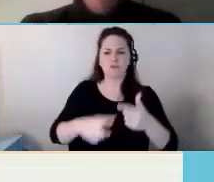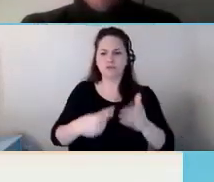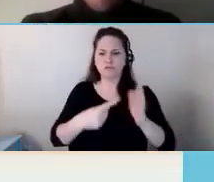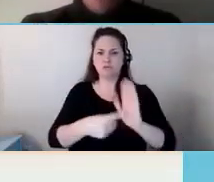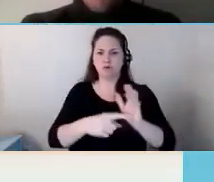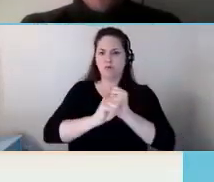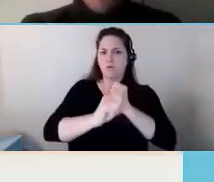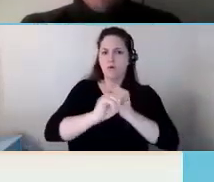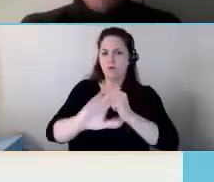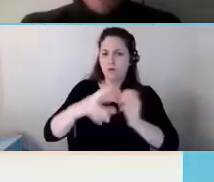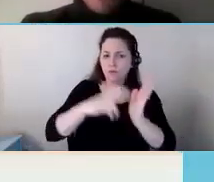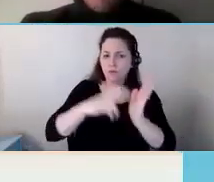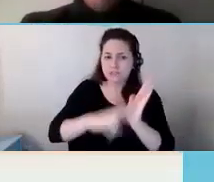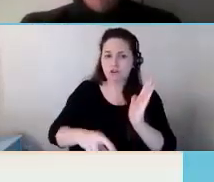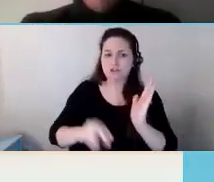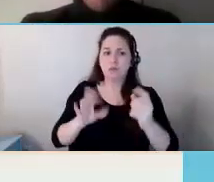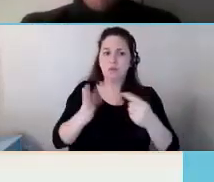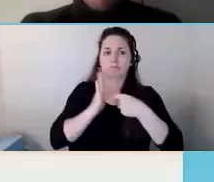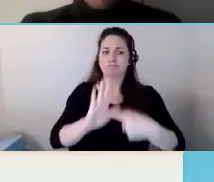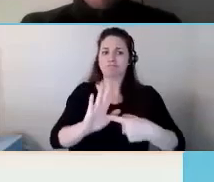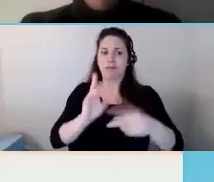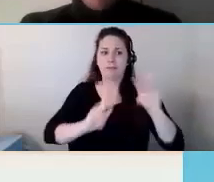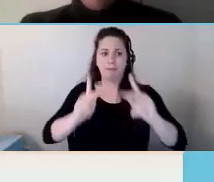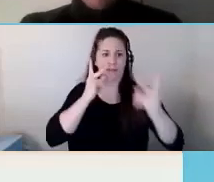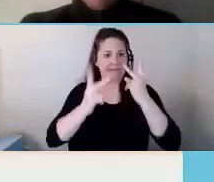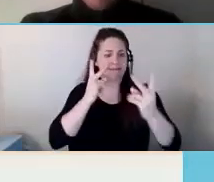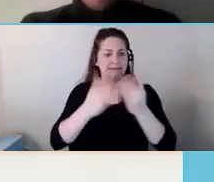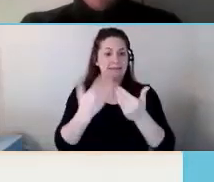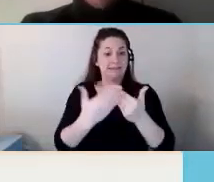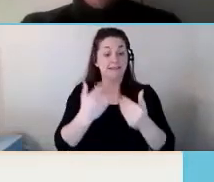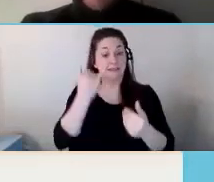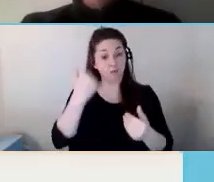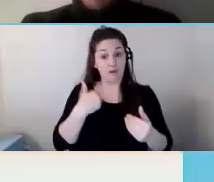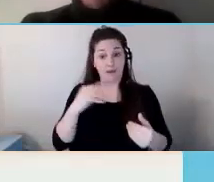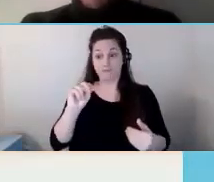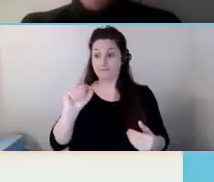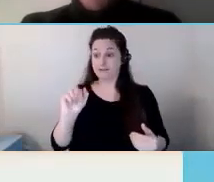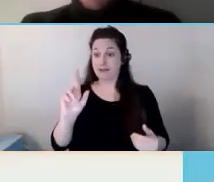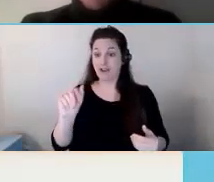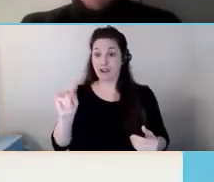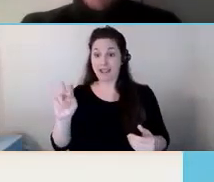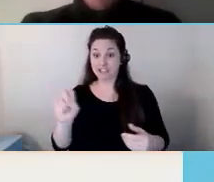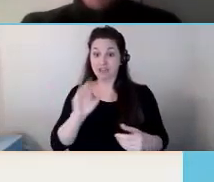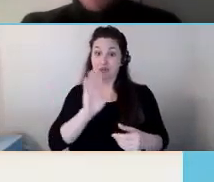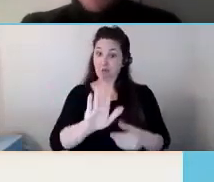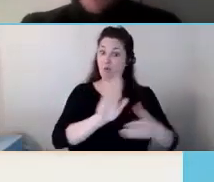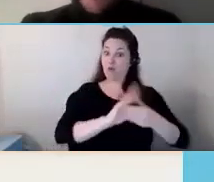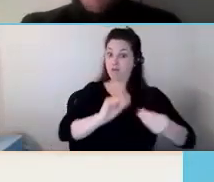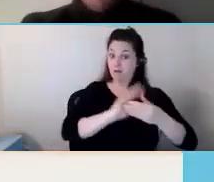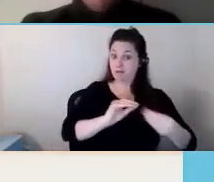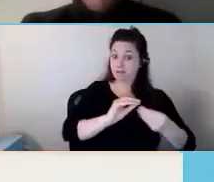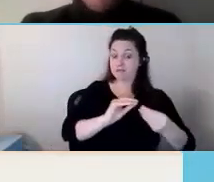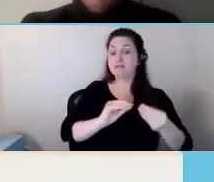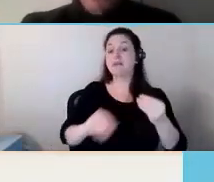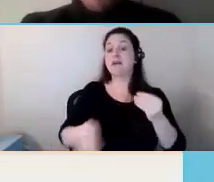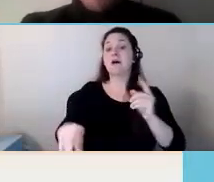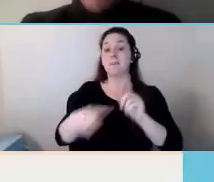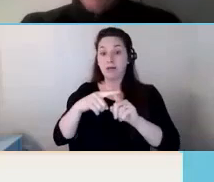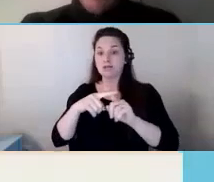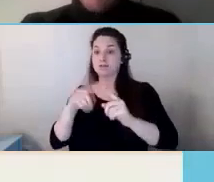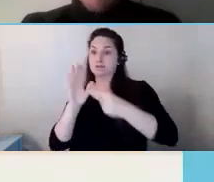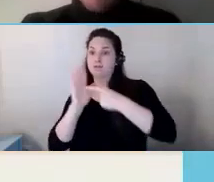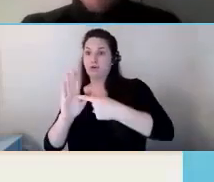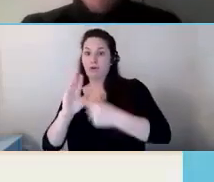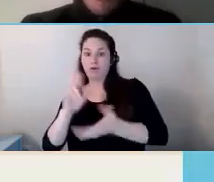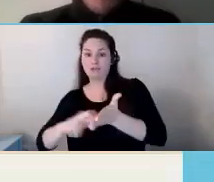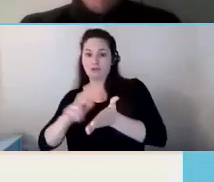if you have a narration, people can listen to you describing your research in detail without you having to be